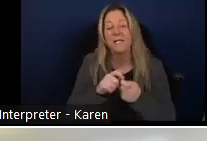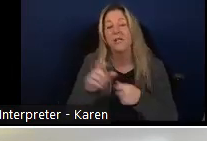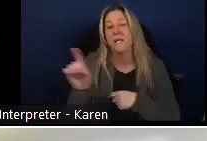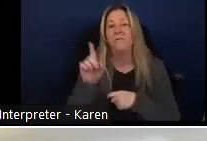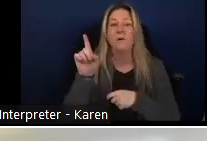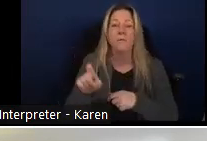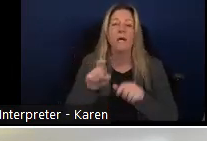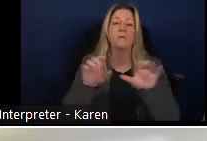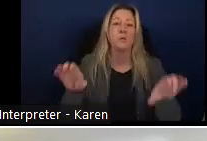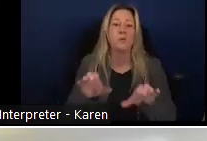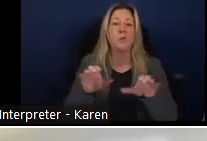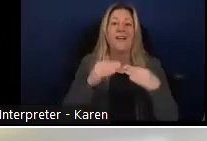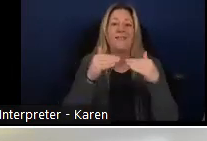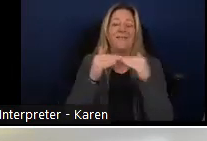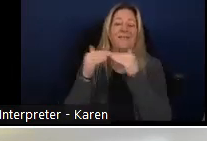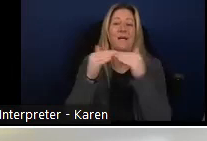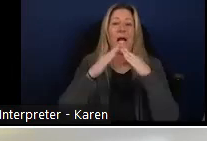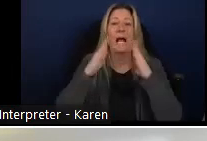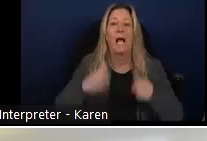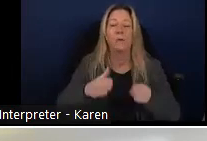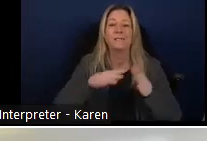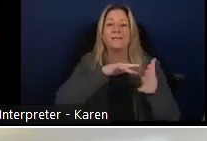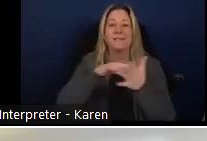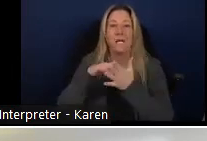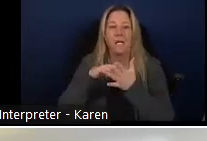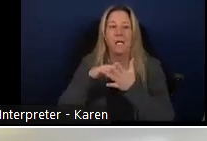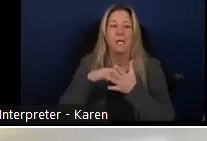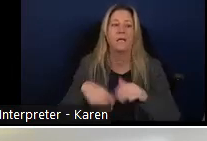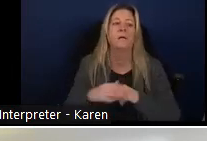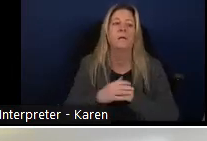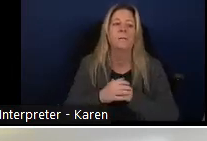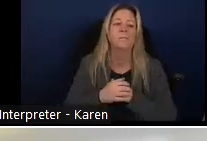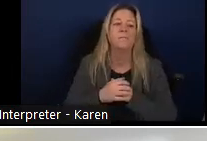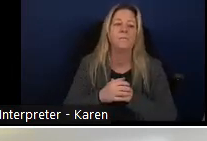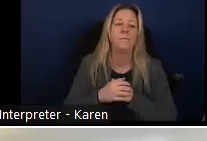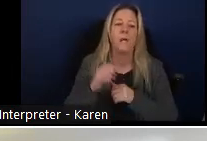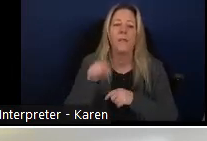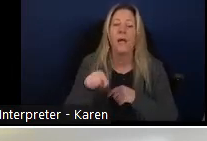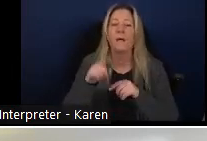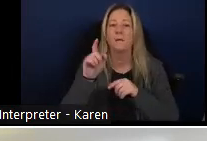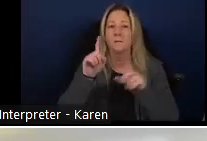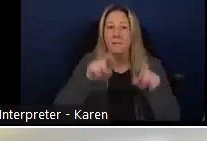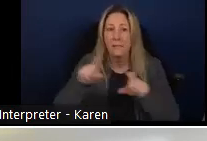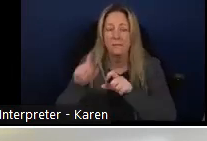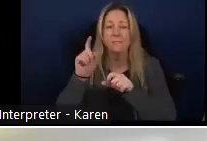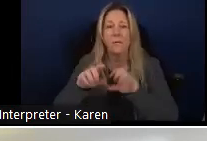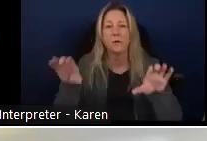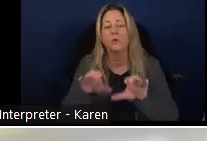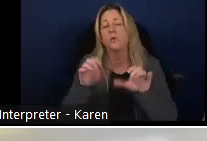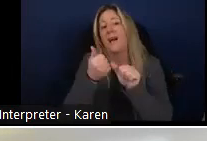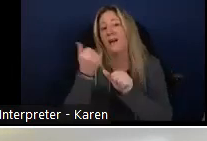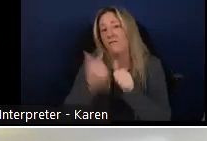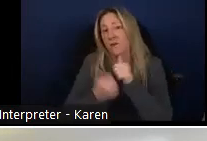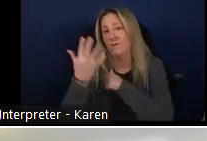fair housing study called an analysis of impediments to fair housing choice once every 5 years. This study